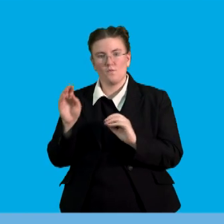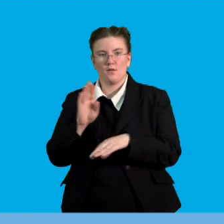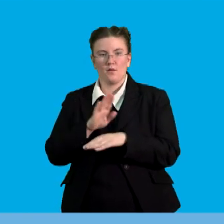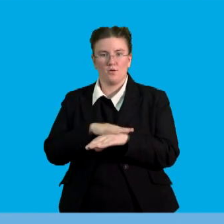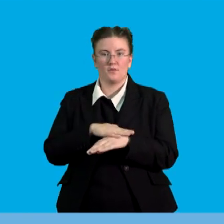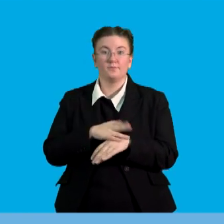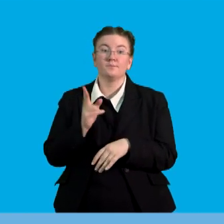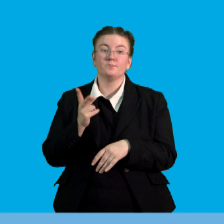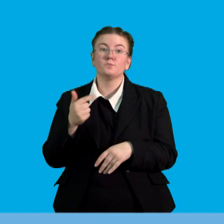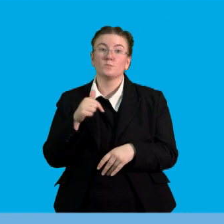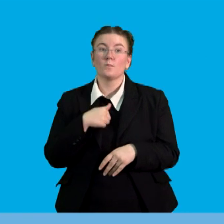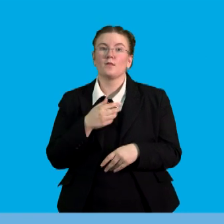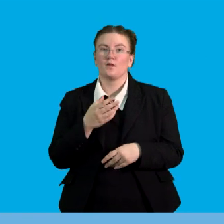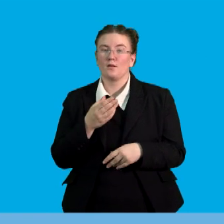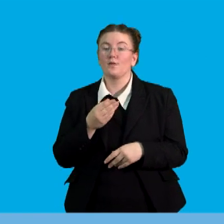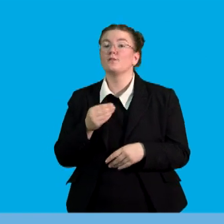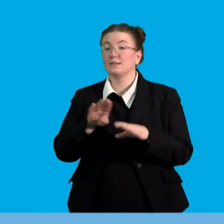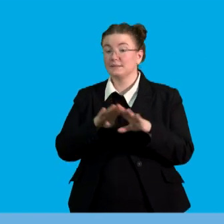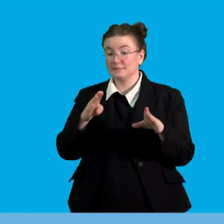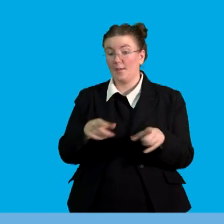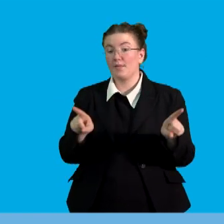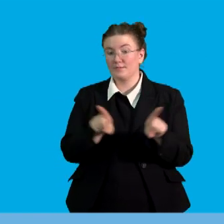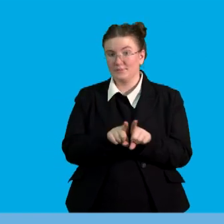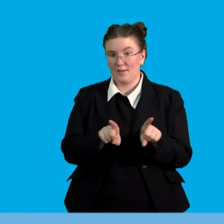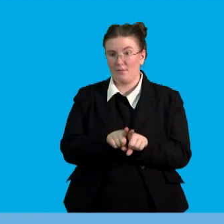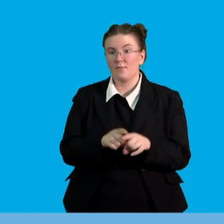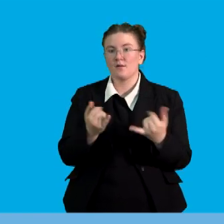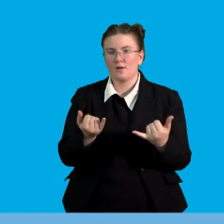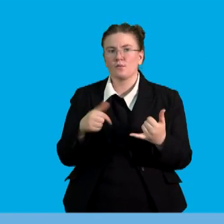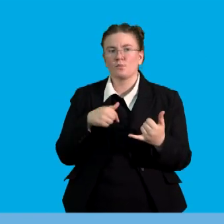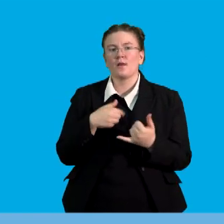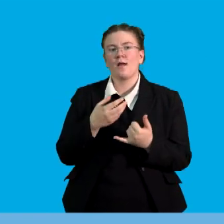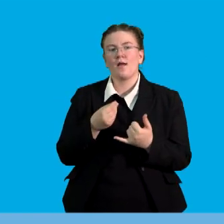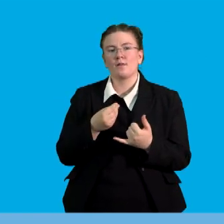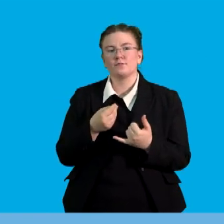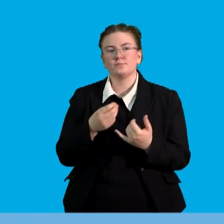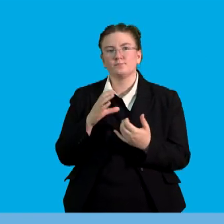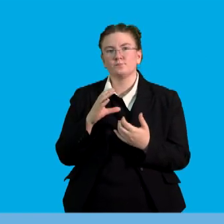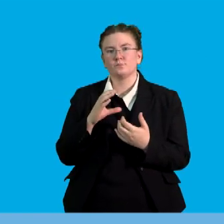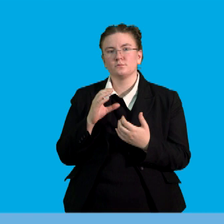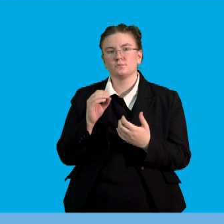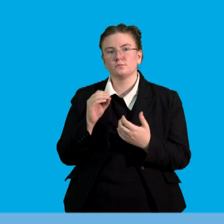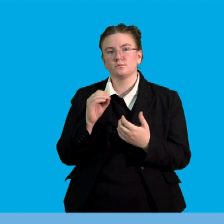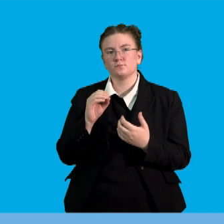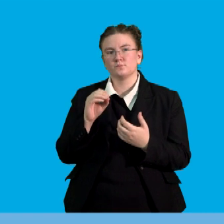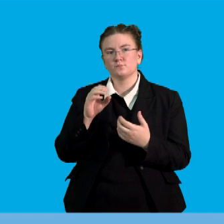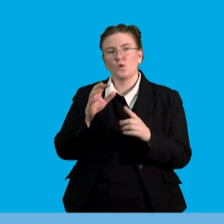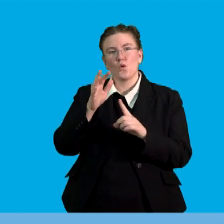Moving right along. Again, we still have the very same table, and now we have a piece of